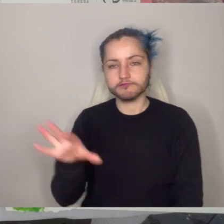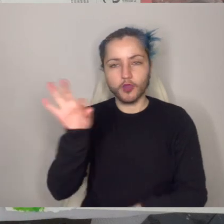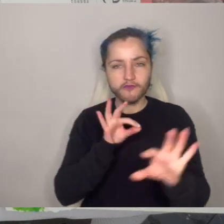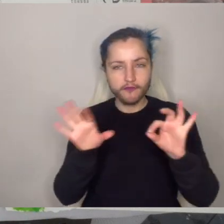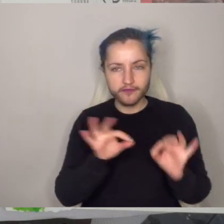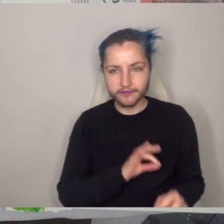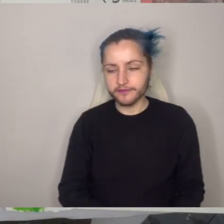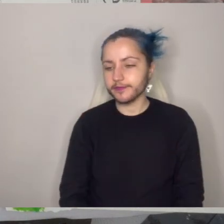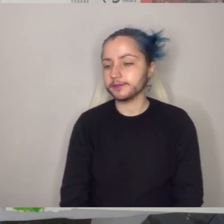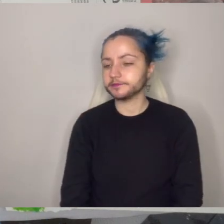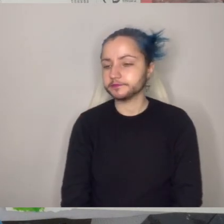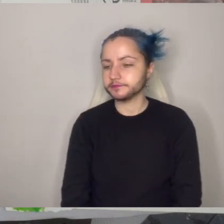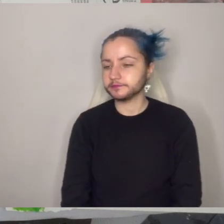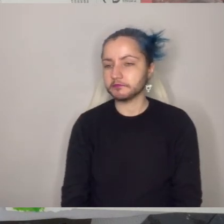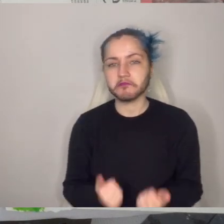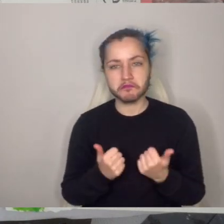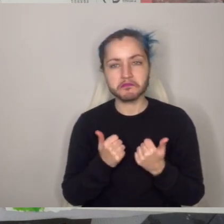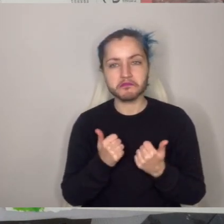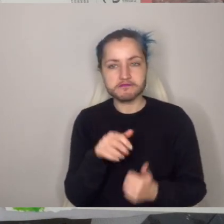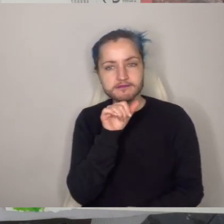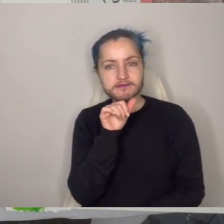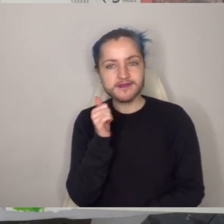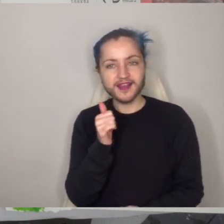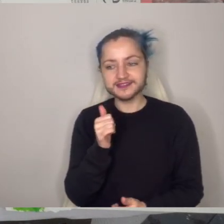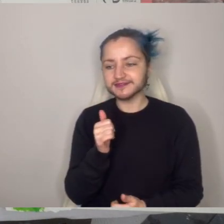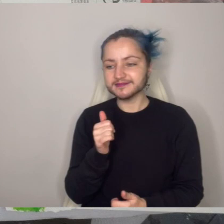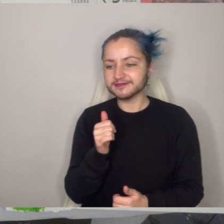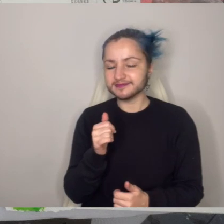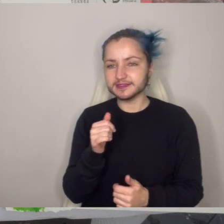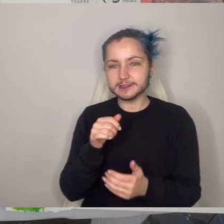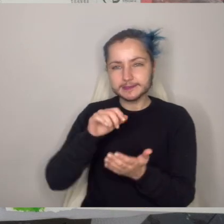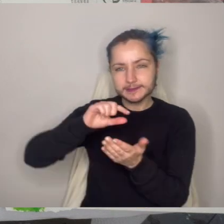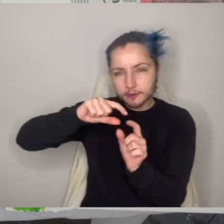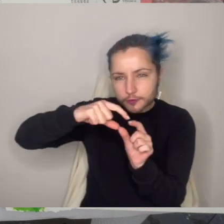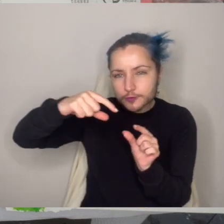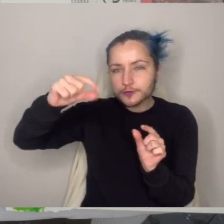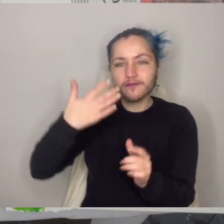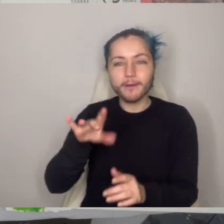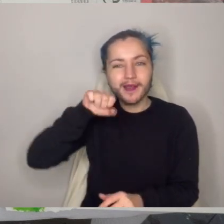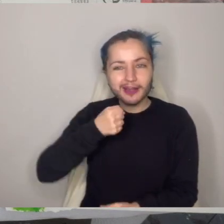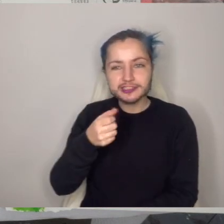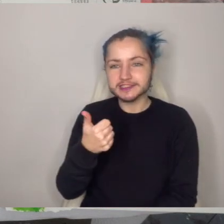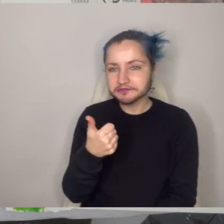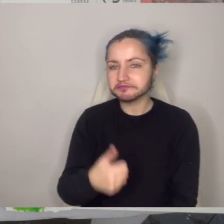I'll take those off. You've got some nice marks from the carrot.